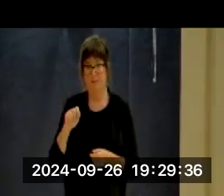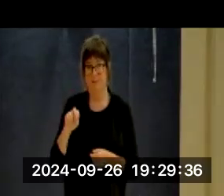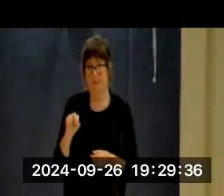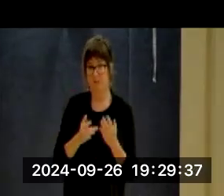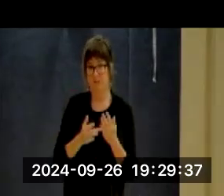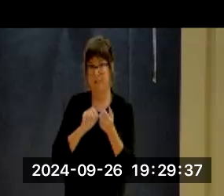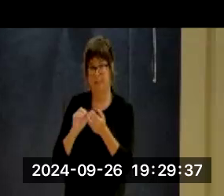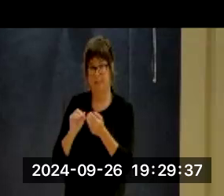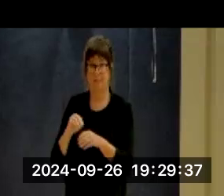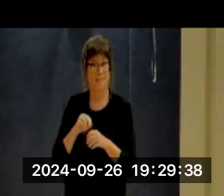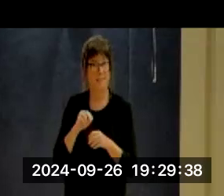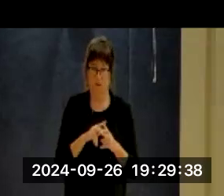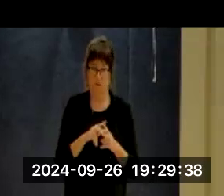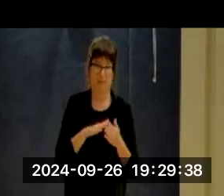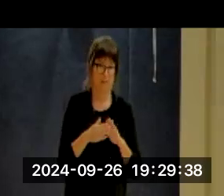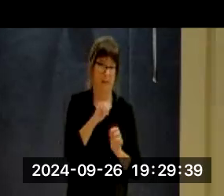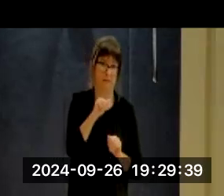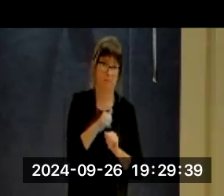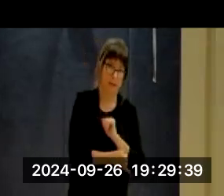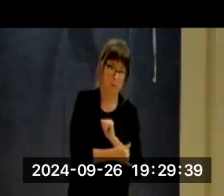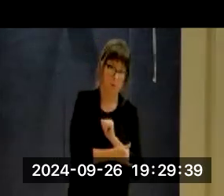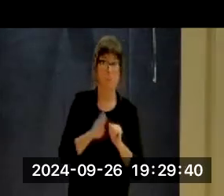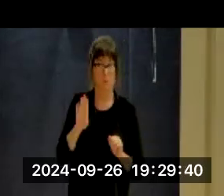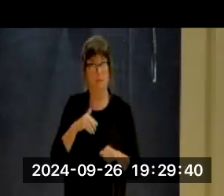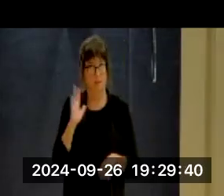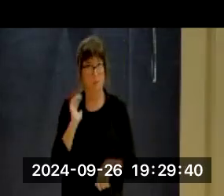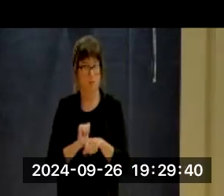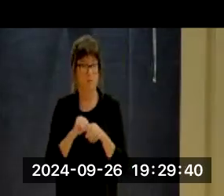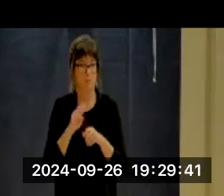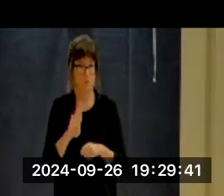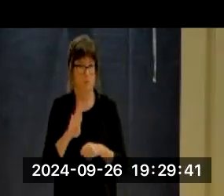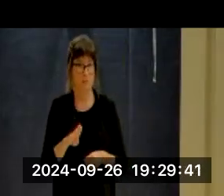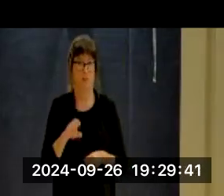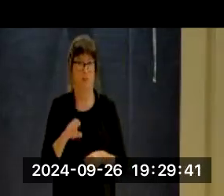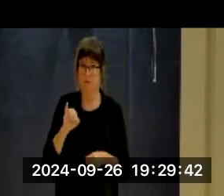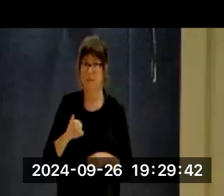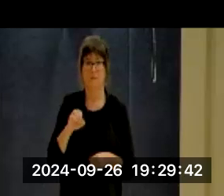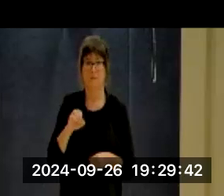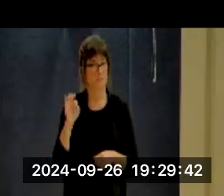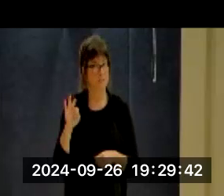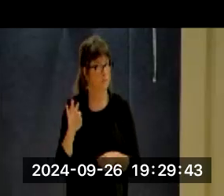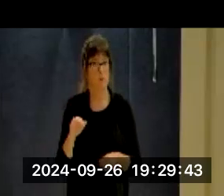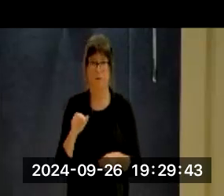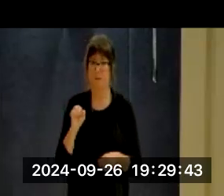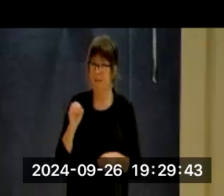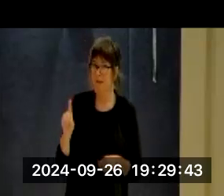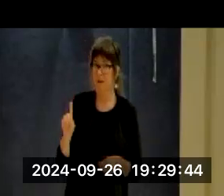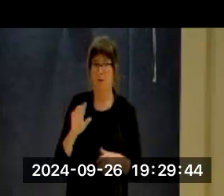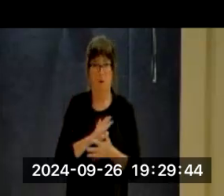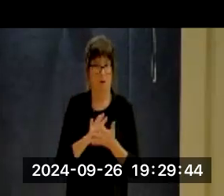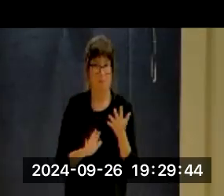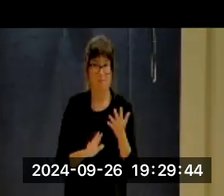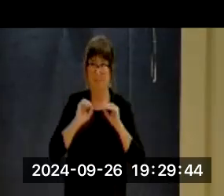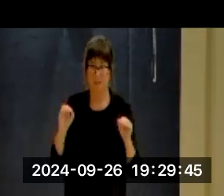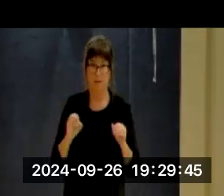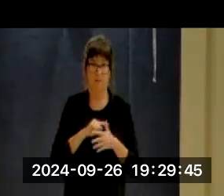cities, Alameda County, Berkeley. I worked in Berkeley, I worked in Oakland, I worked in San Francisco, I worked in San Diego. None of these